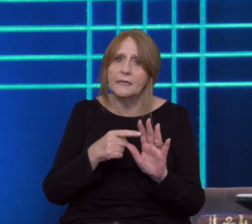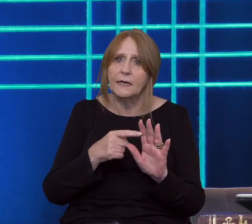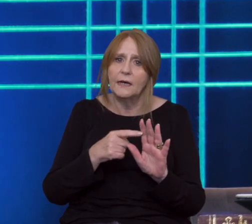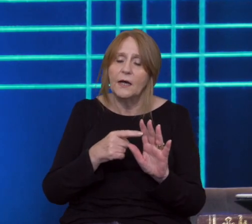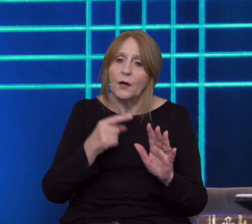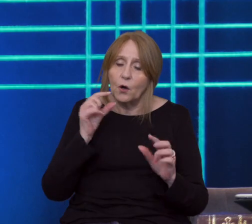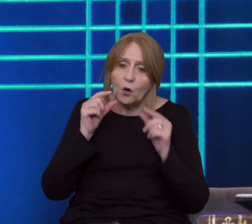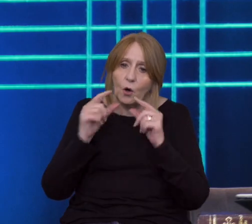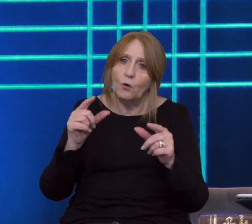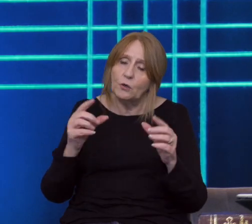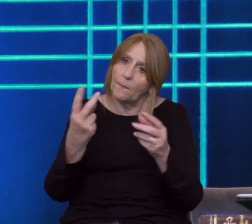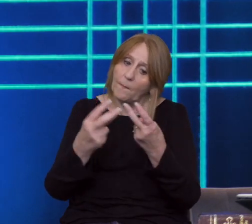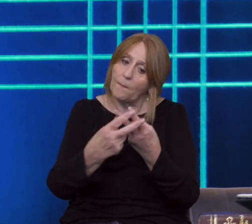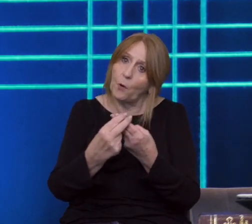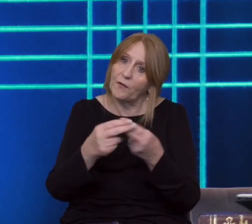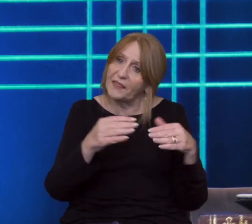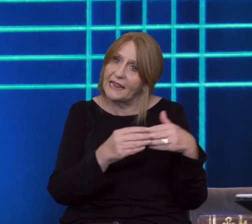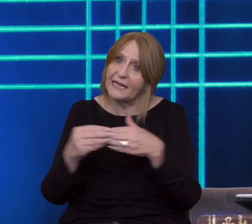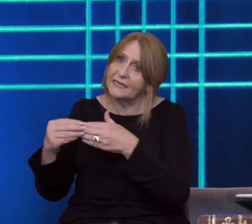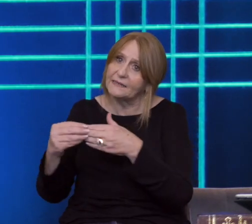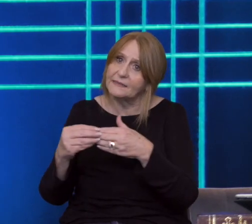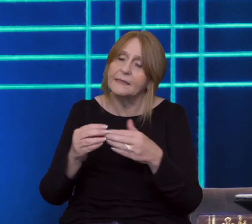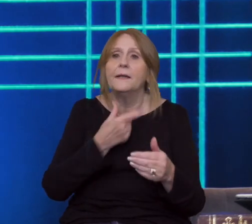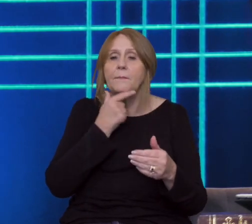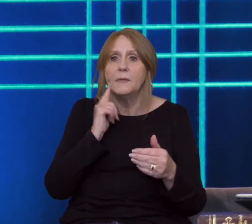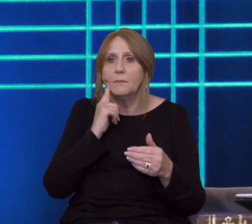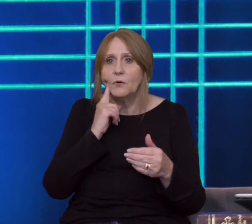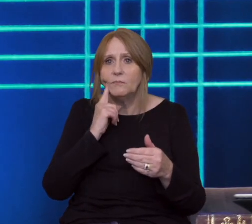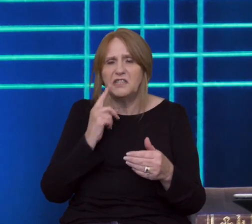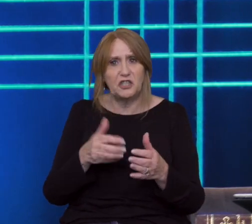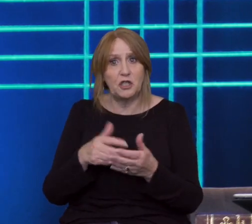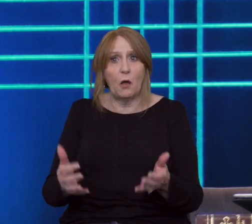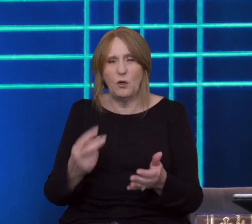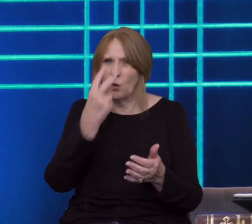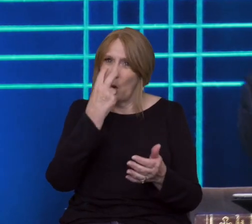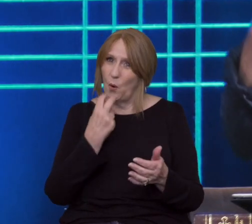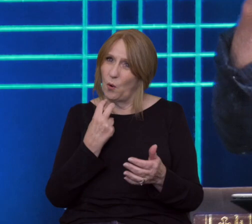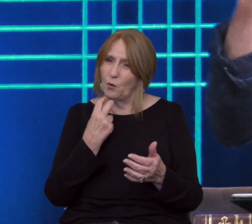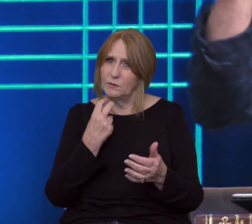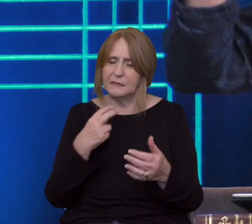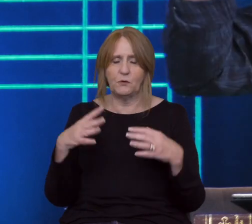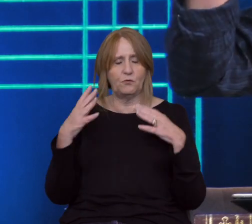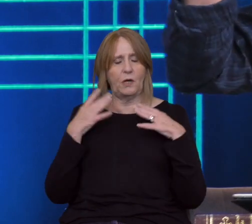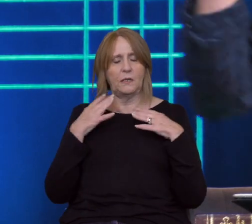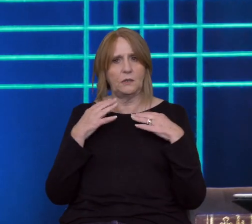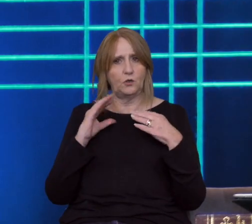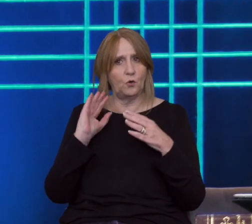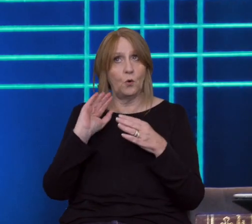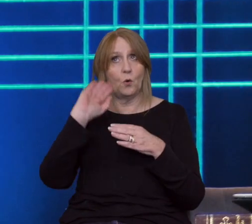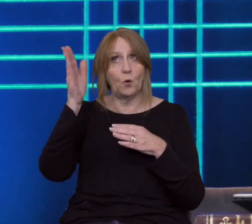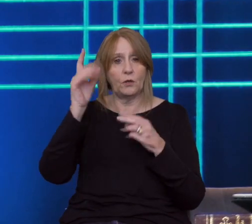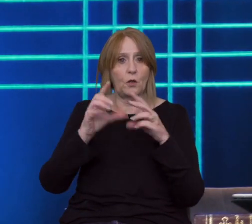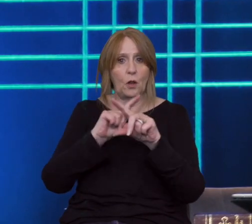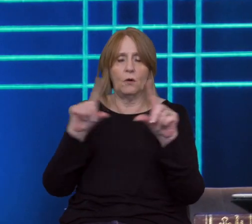the leaders and the people together. He's now old. He's getting ready to go to be with the Lord, but he's giving them this